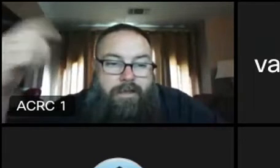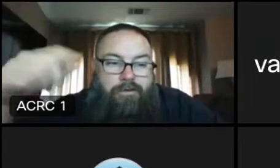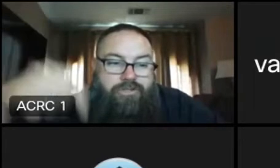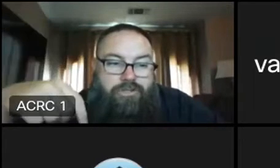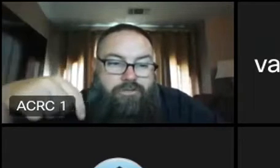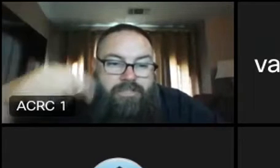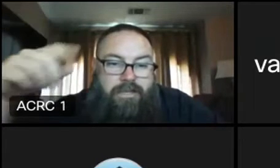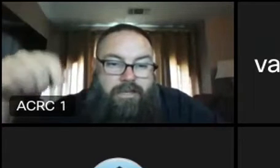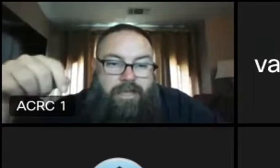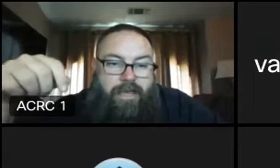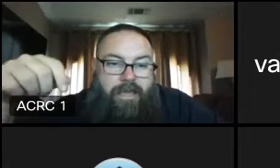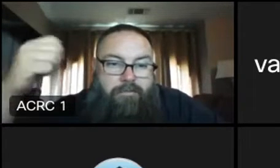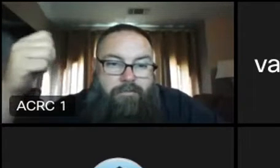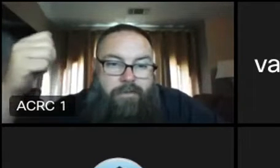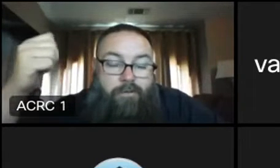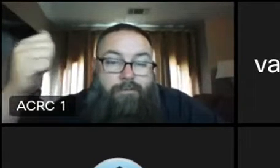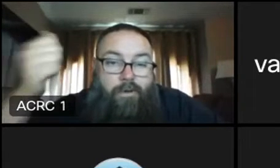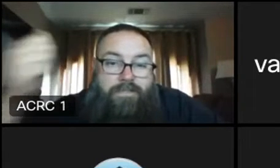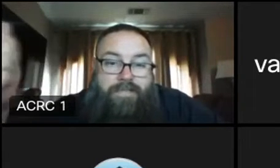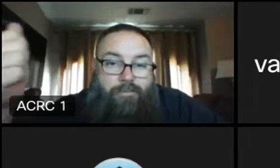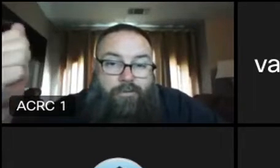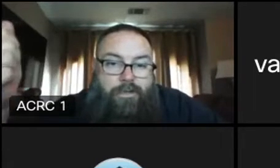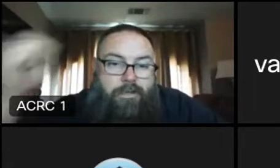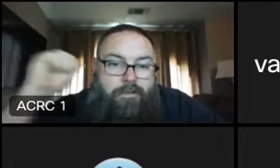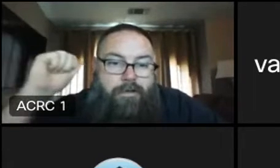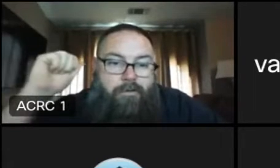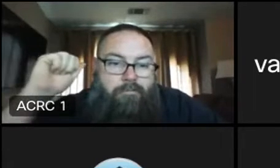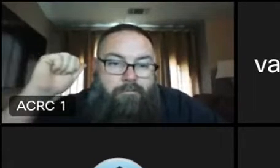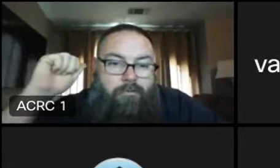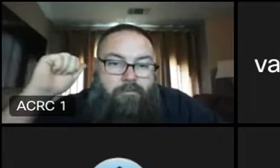that allows you to indicate, for example,